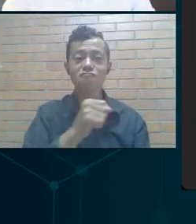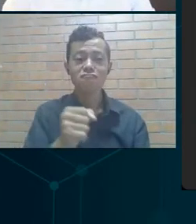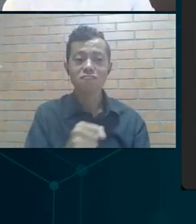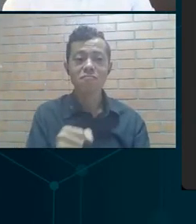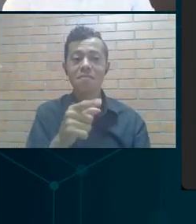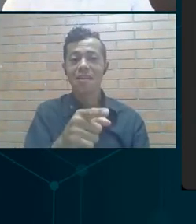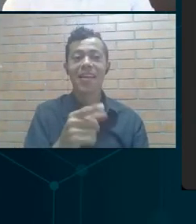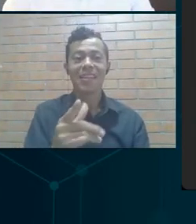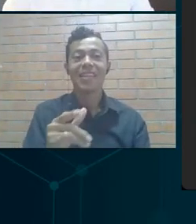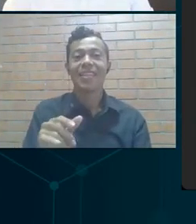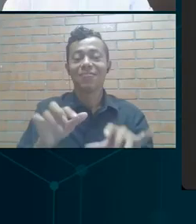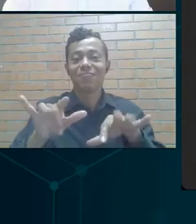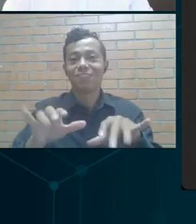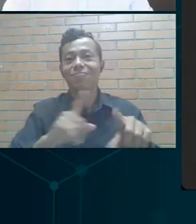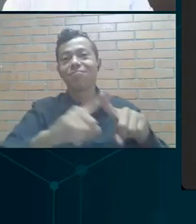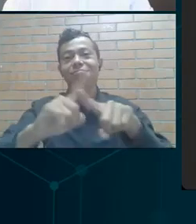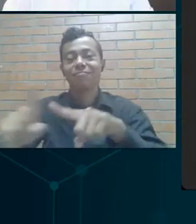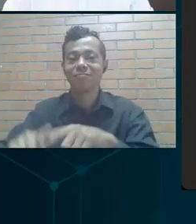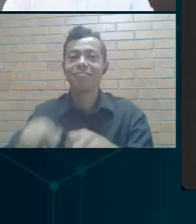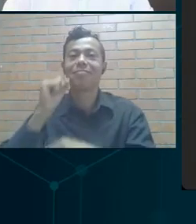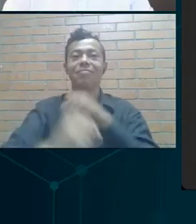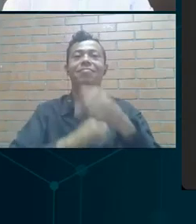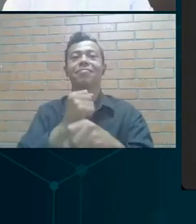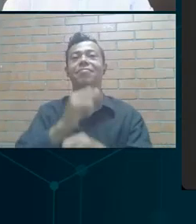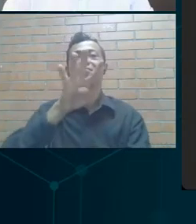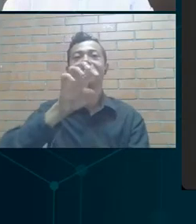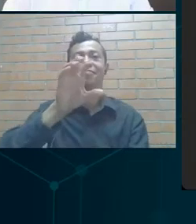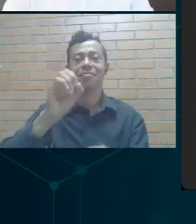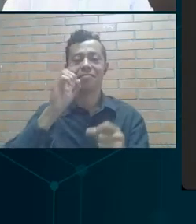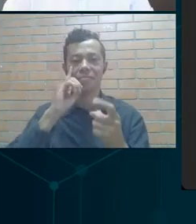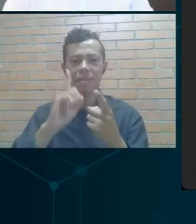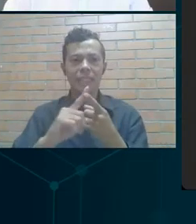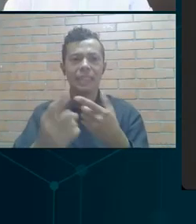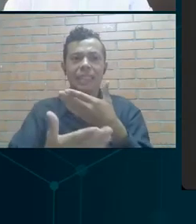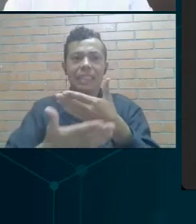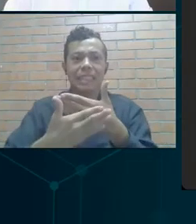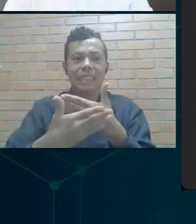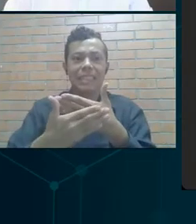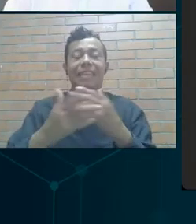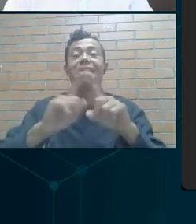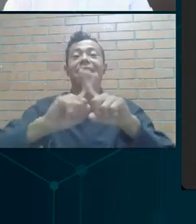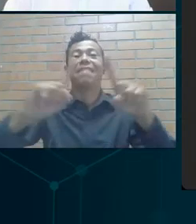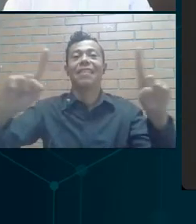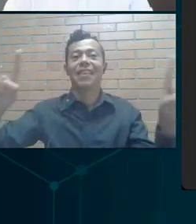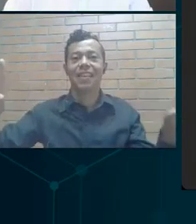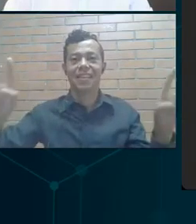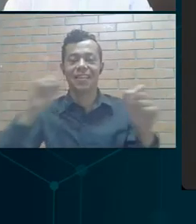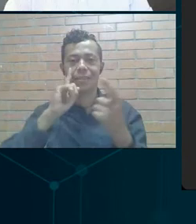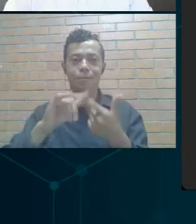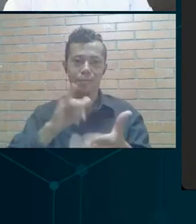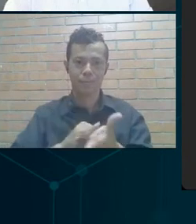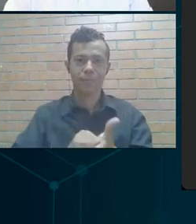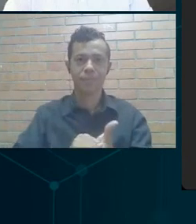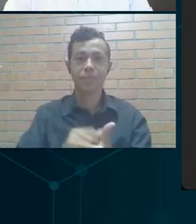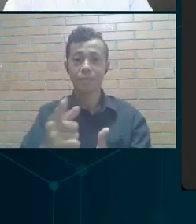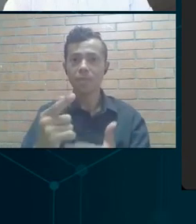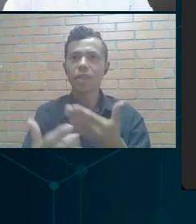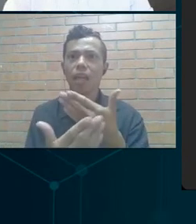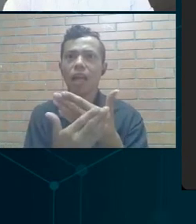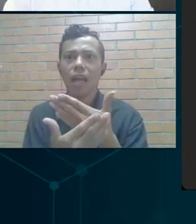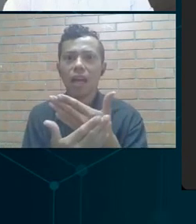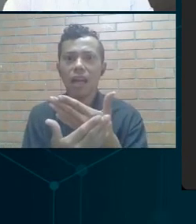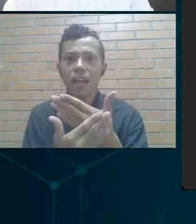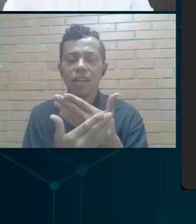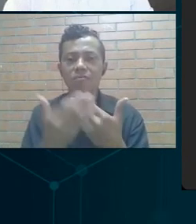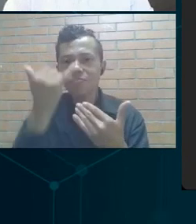1990s. And the landscape was very different. The dominant mechanism or model for